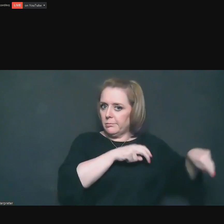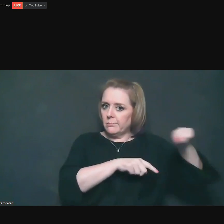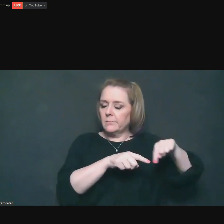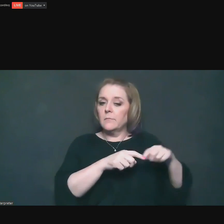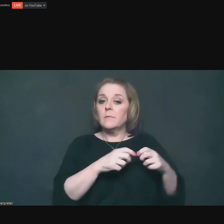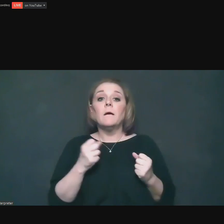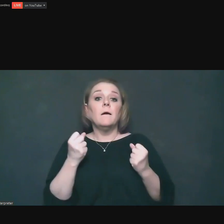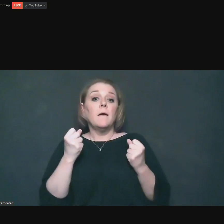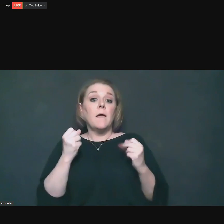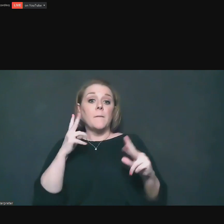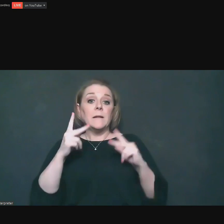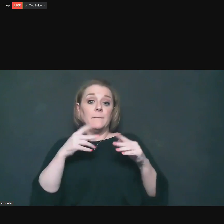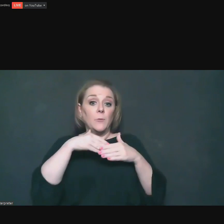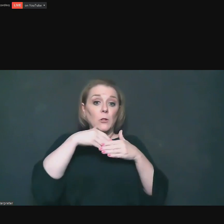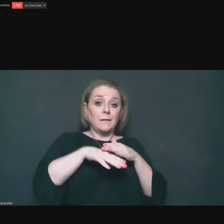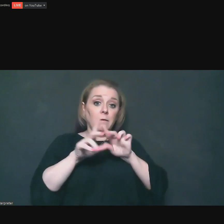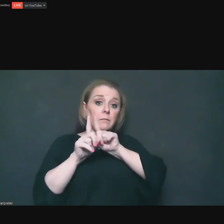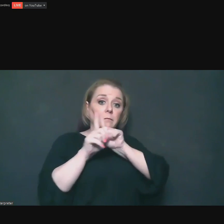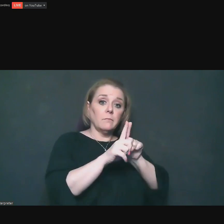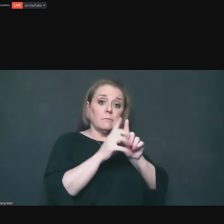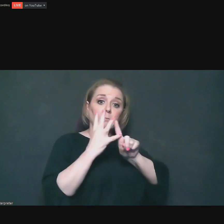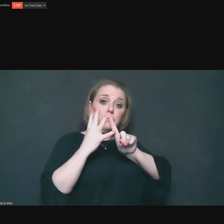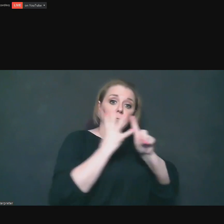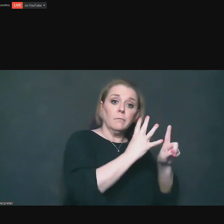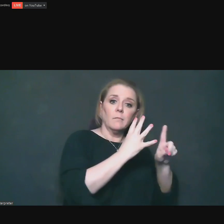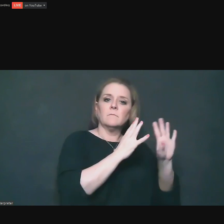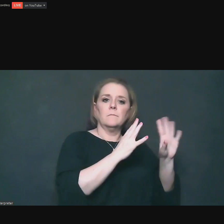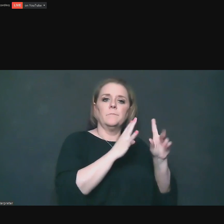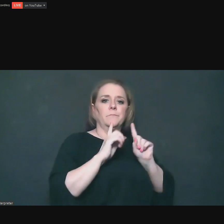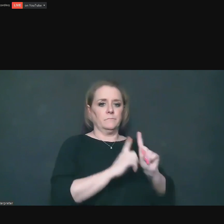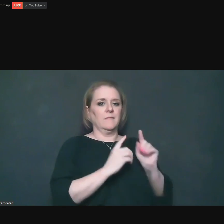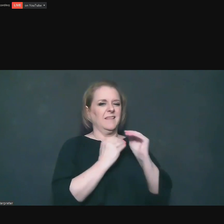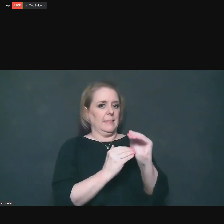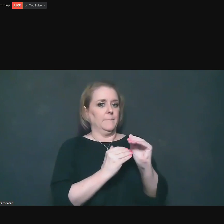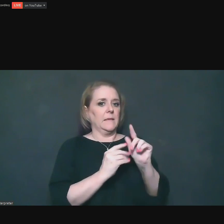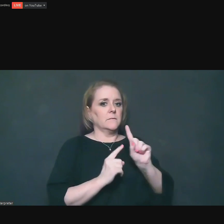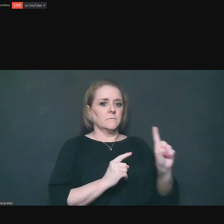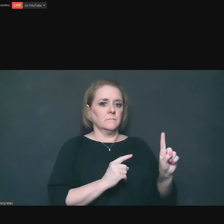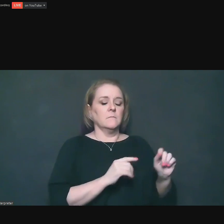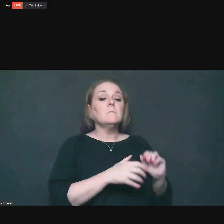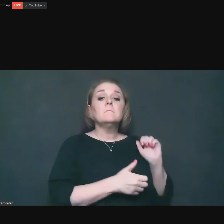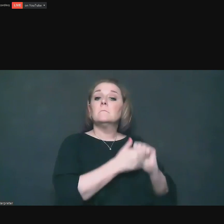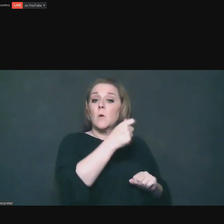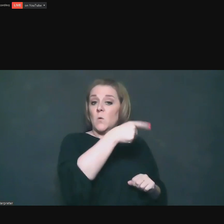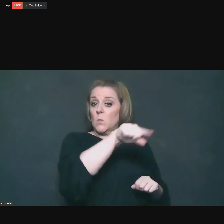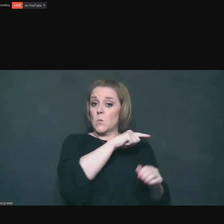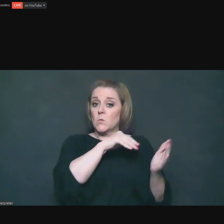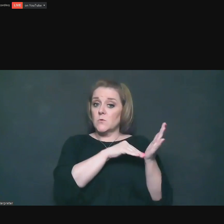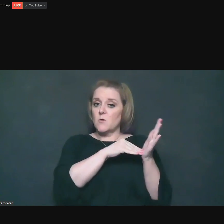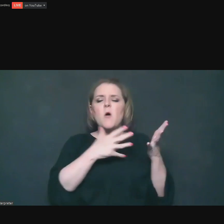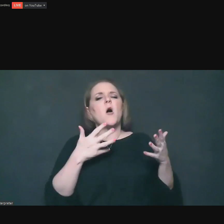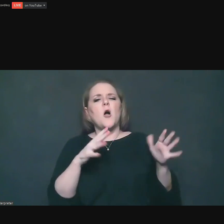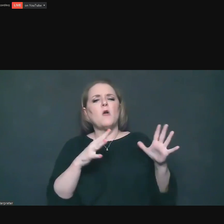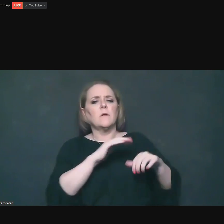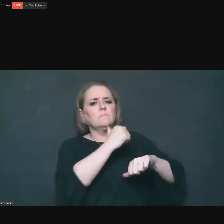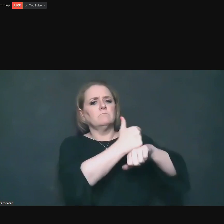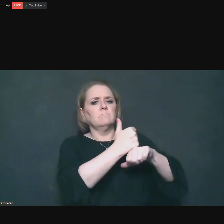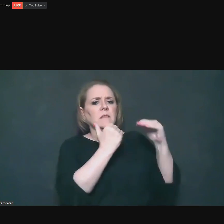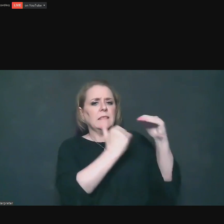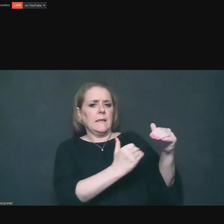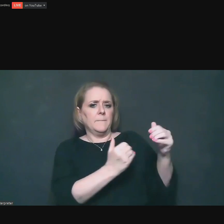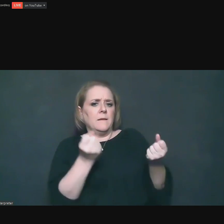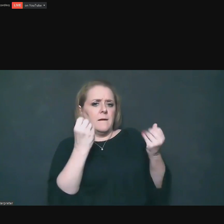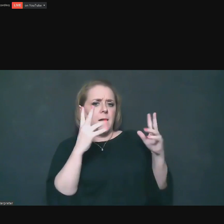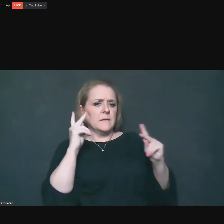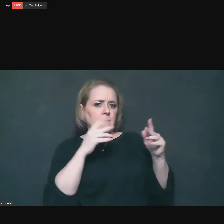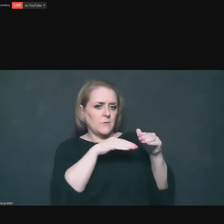believe most of these places are essential medical building establishments have already set numbers and what can happen there. And so we're just